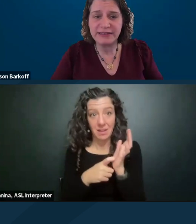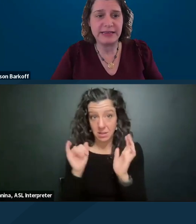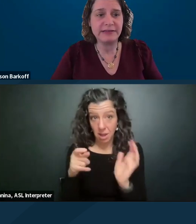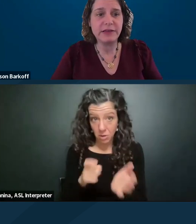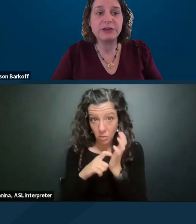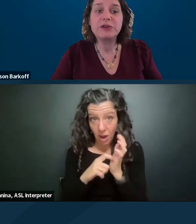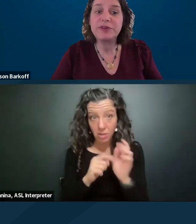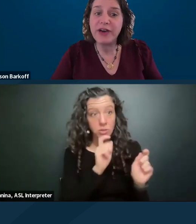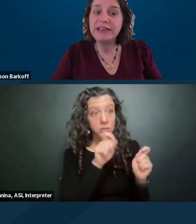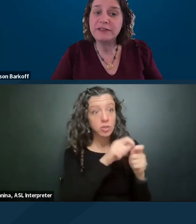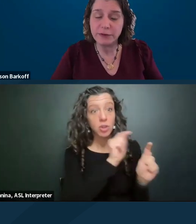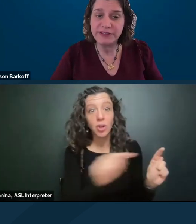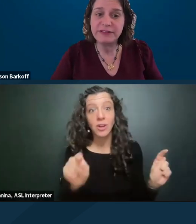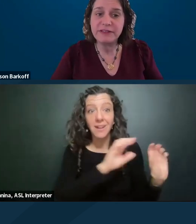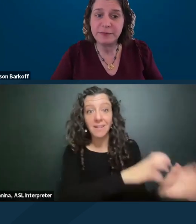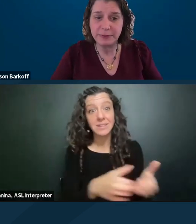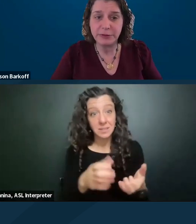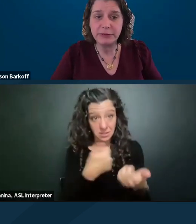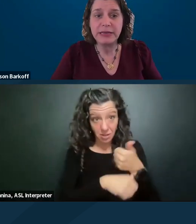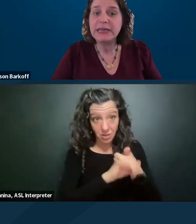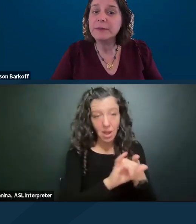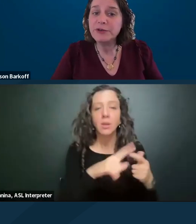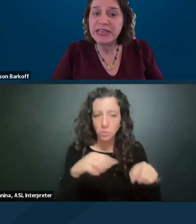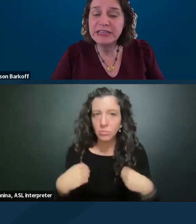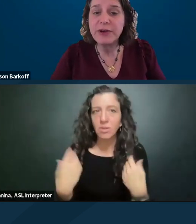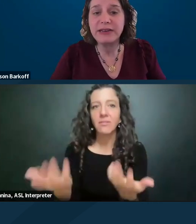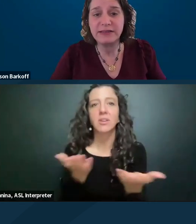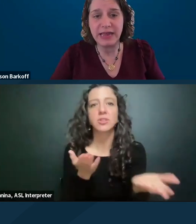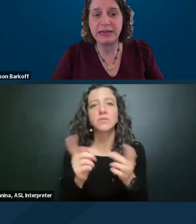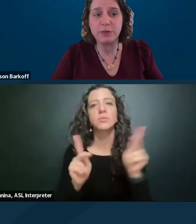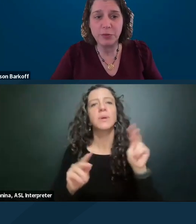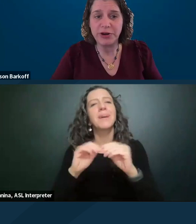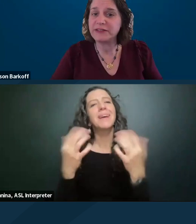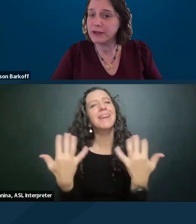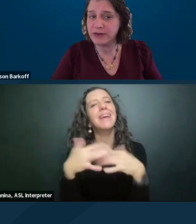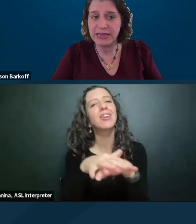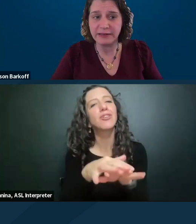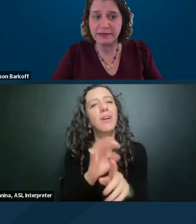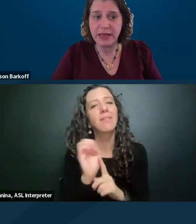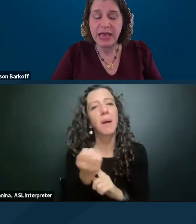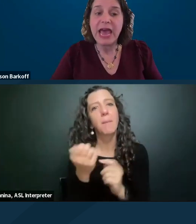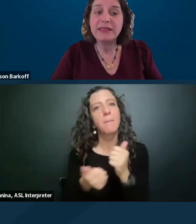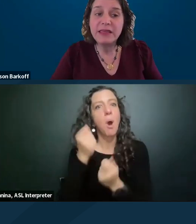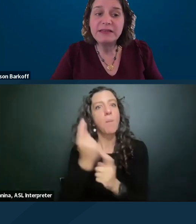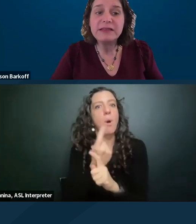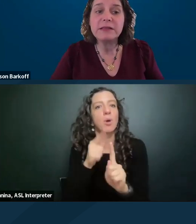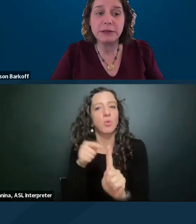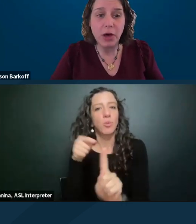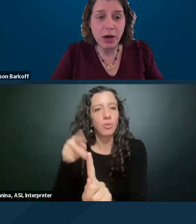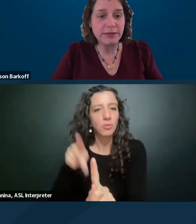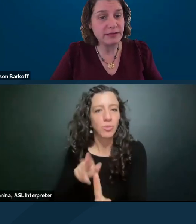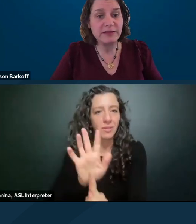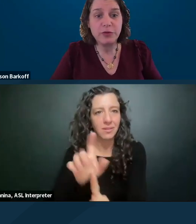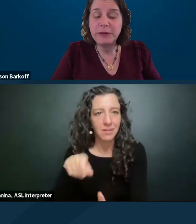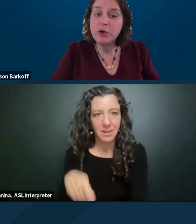covered entities to provide services to people in the most integrated setting appropriate to their needs. And this is